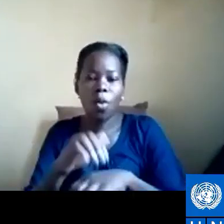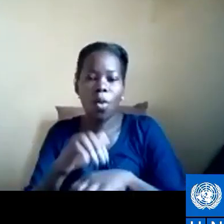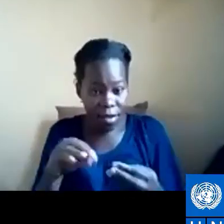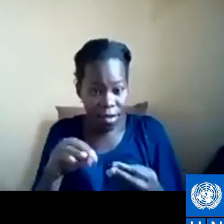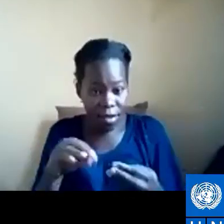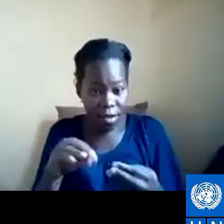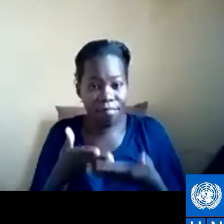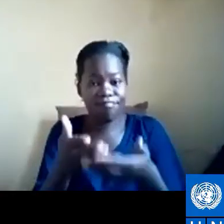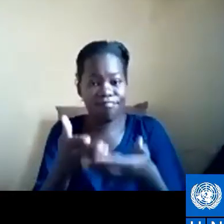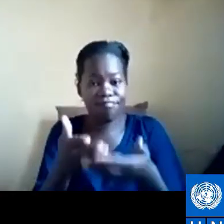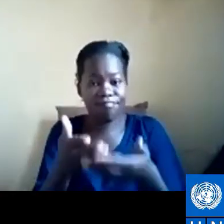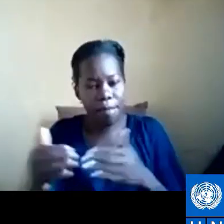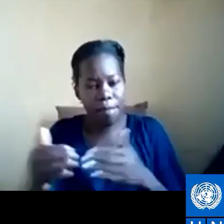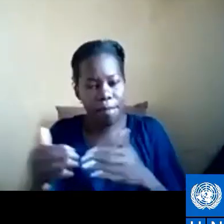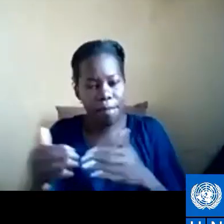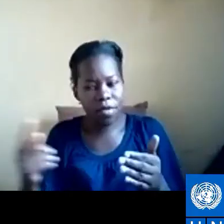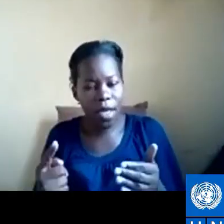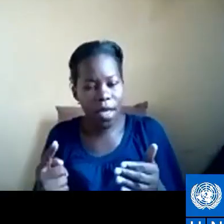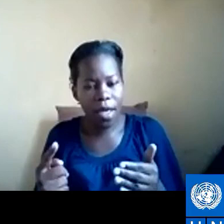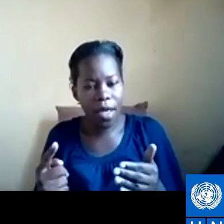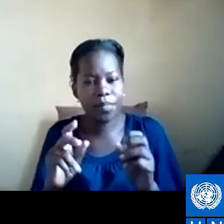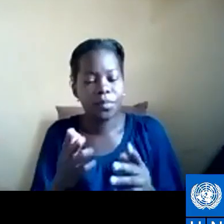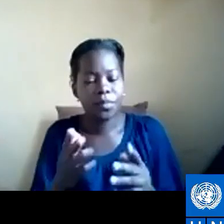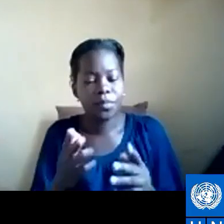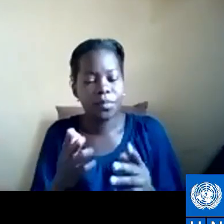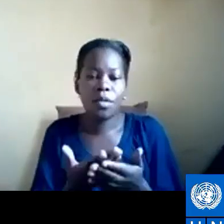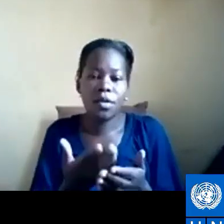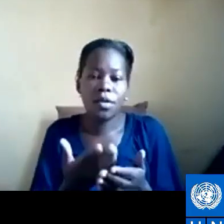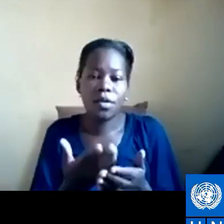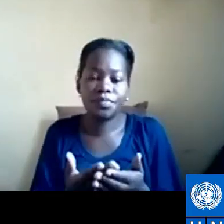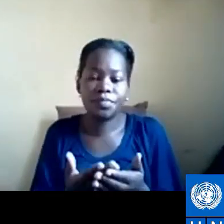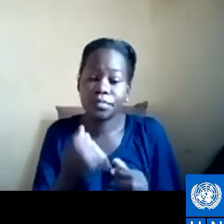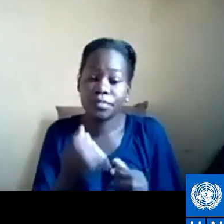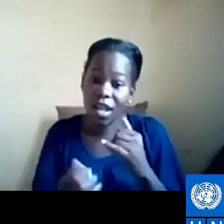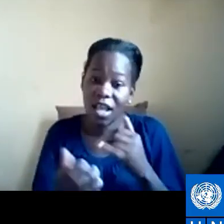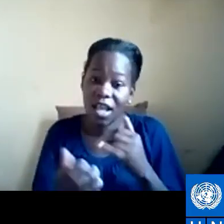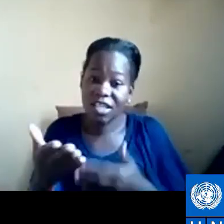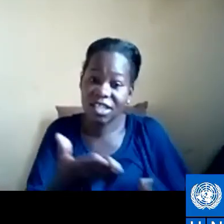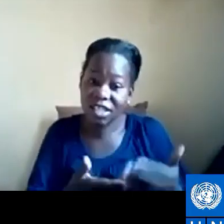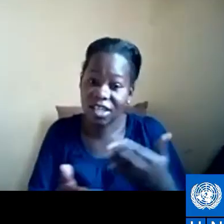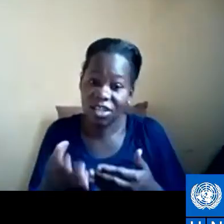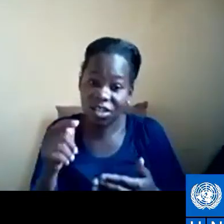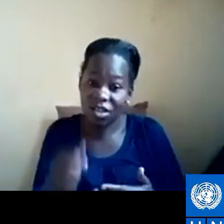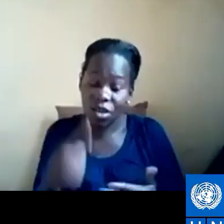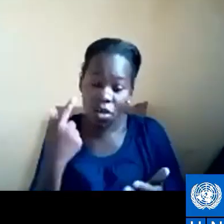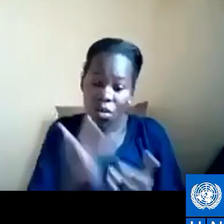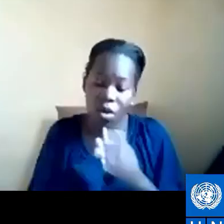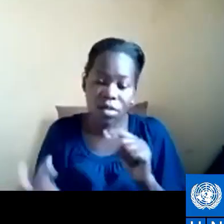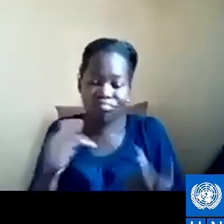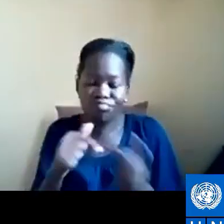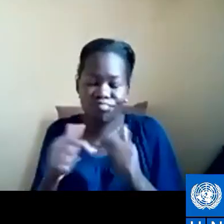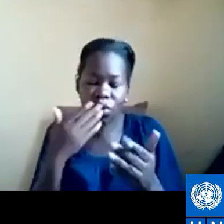that, please, this is the last session in what has been an incredible 2 weeks of lockdown,